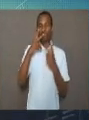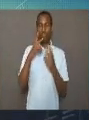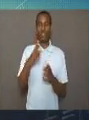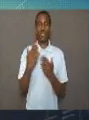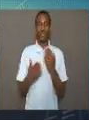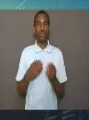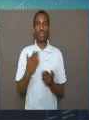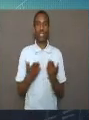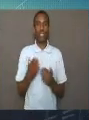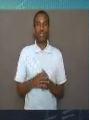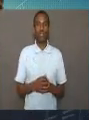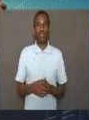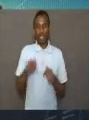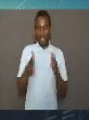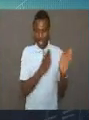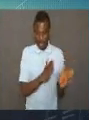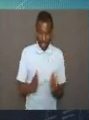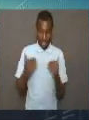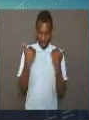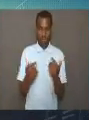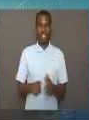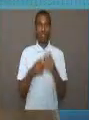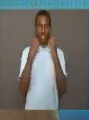If you are ready, we will begin.